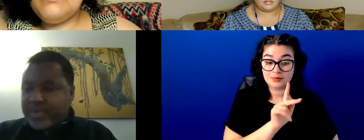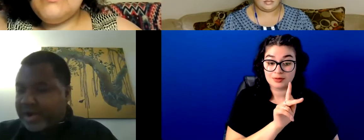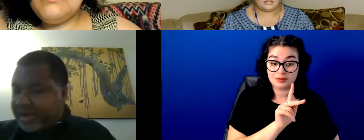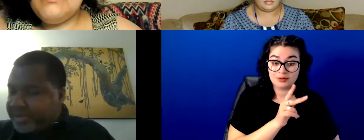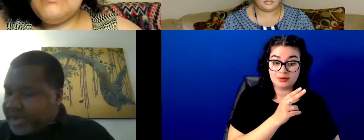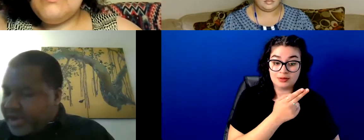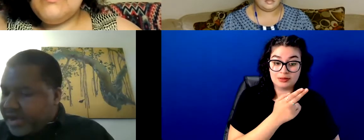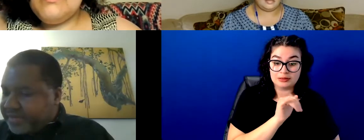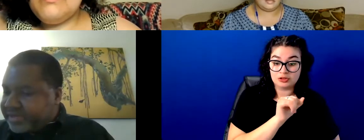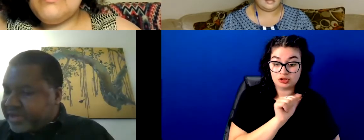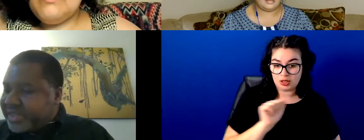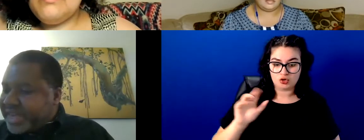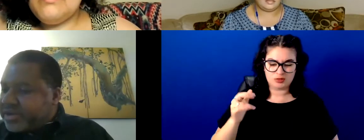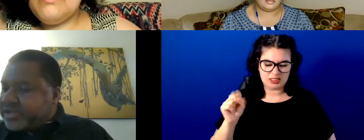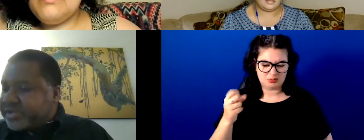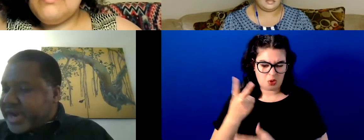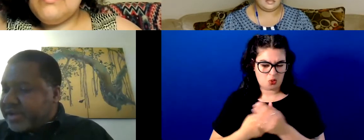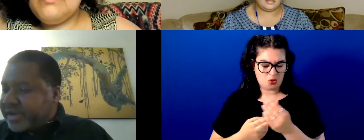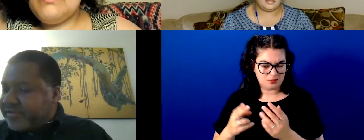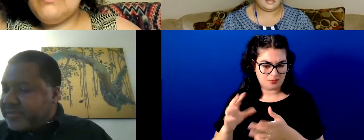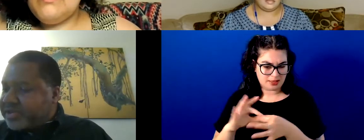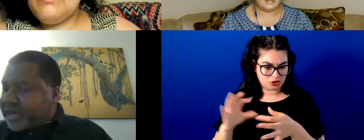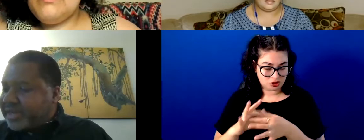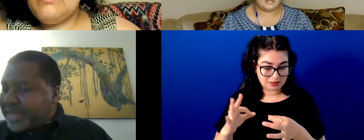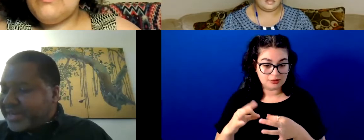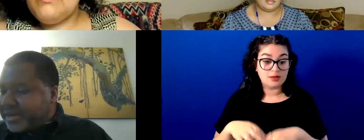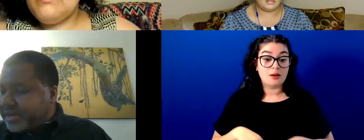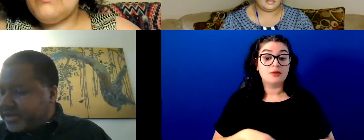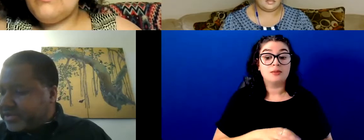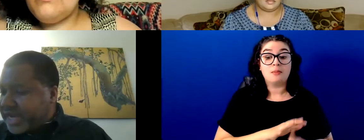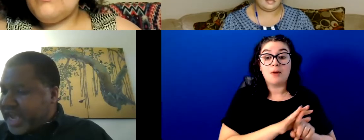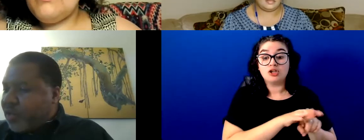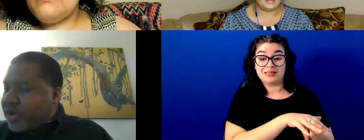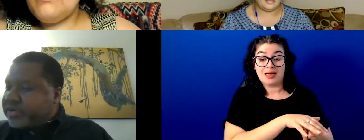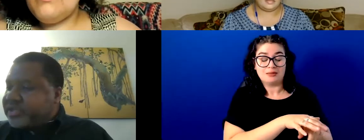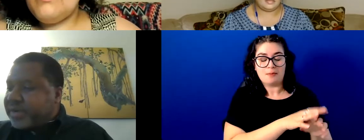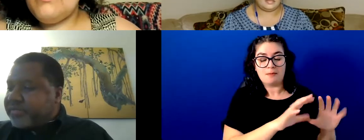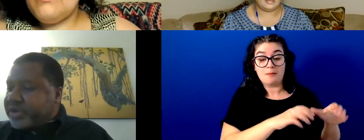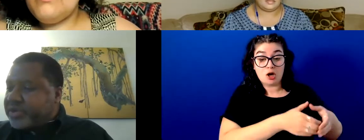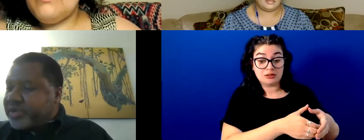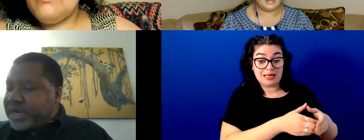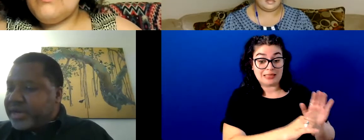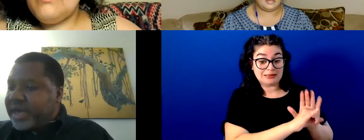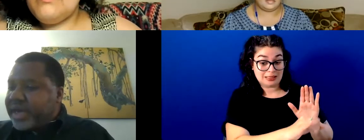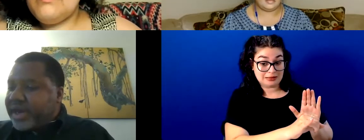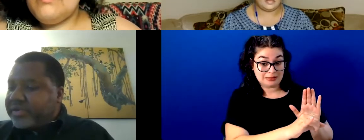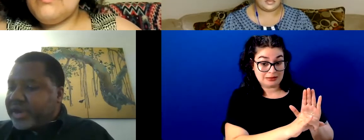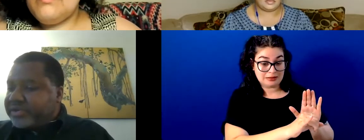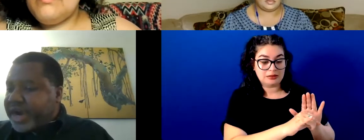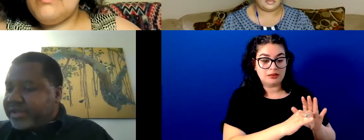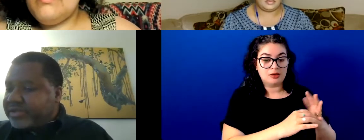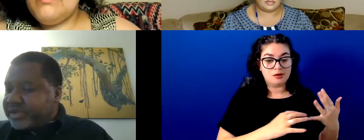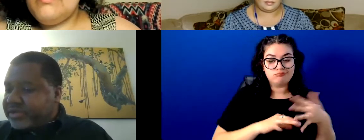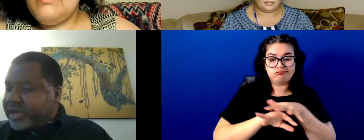Chris brought up, considering the intersectionality of marginalized identities, what are some of the unique